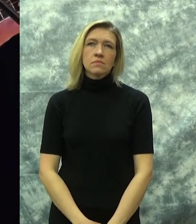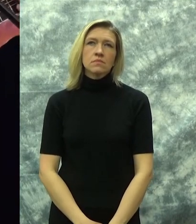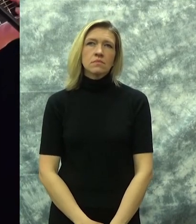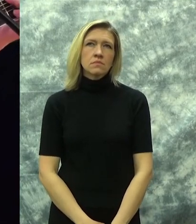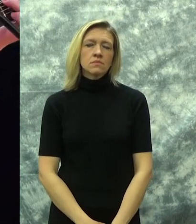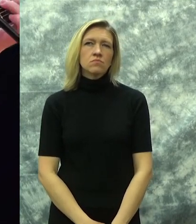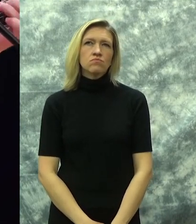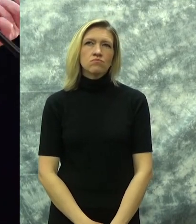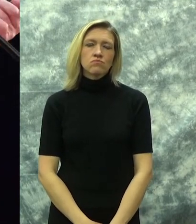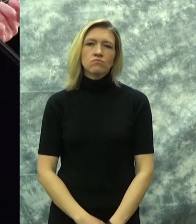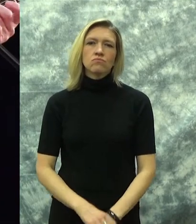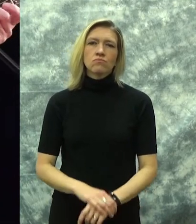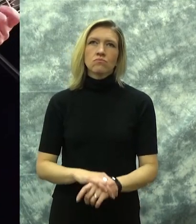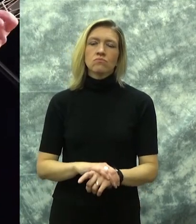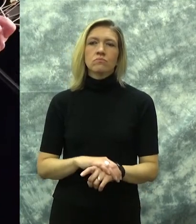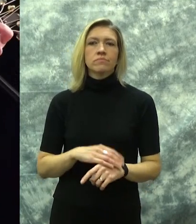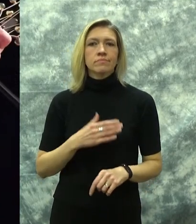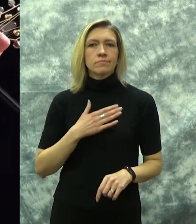first year of school,